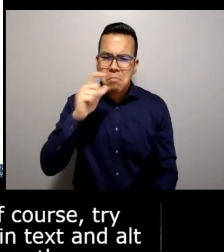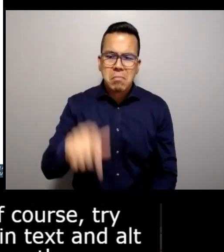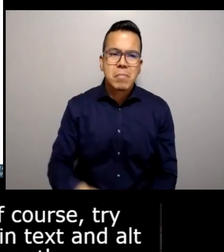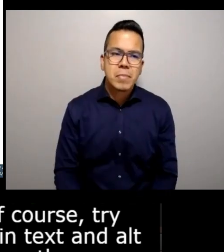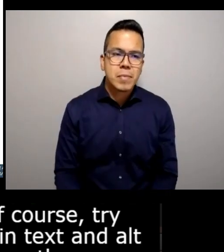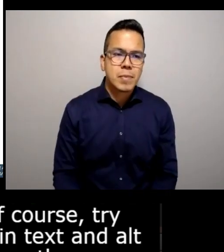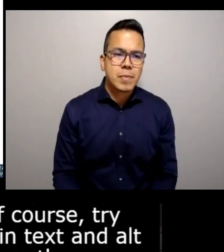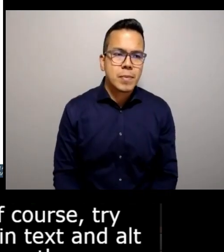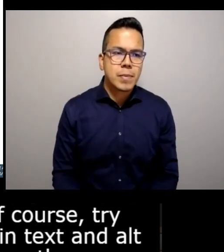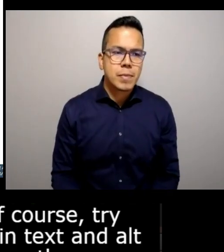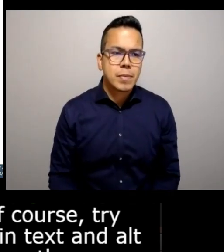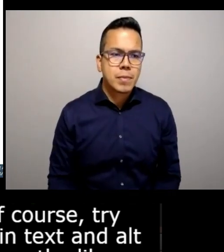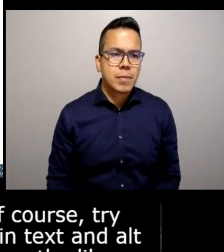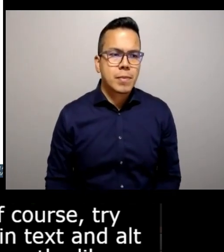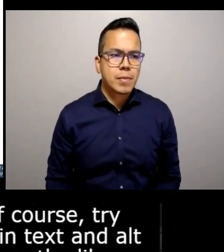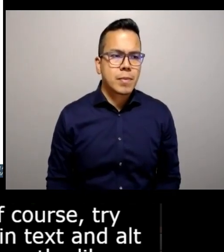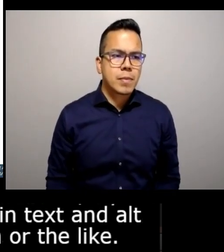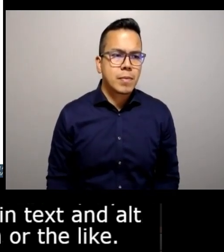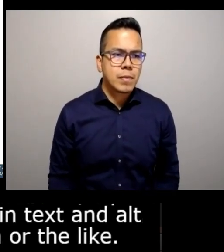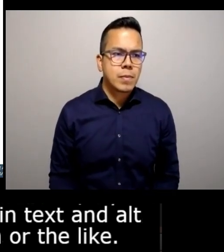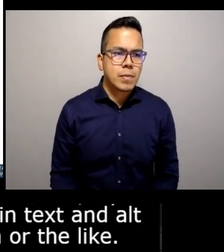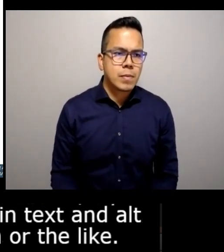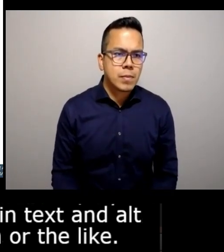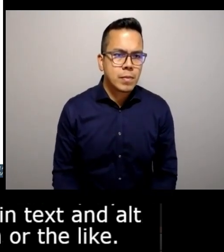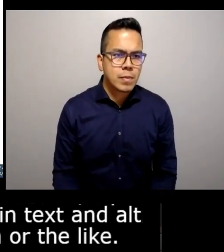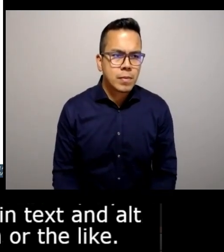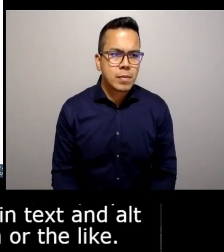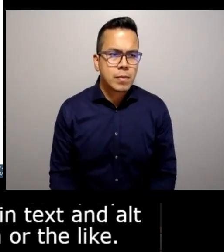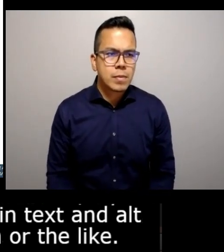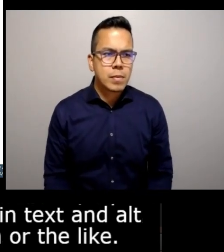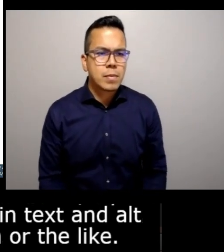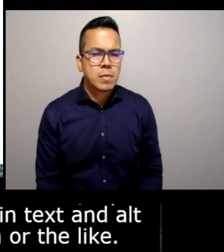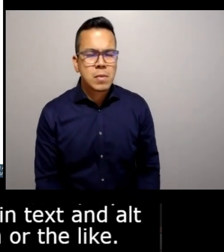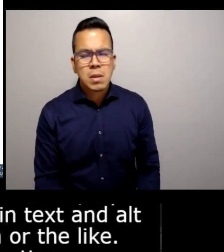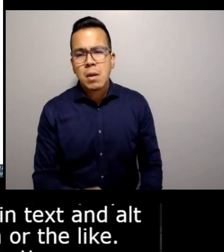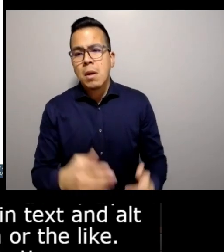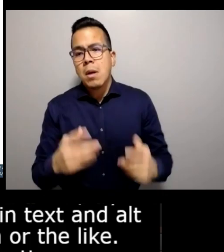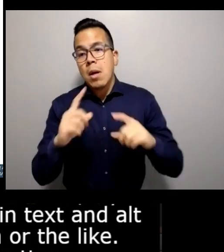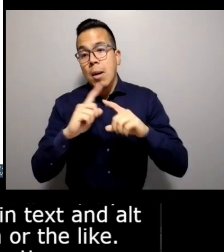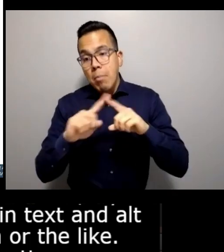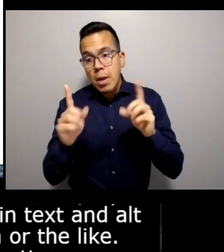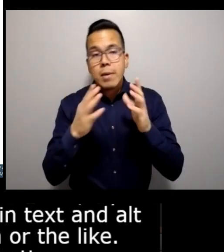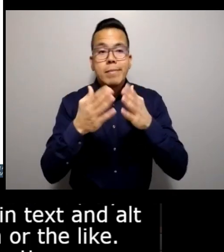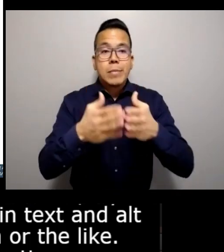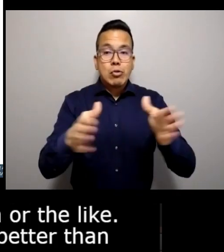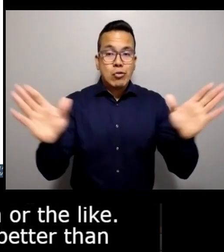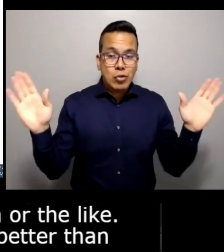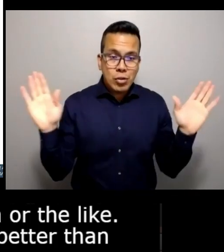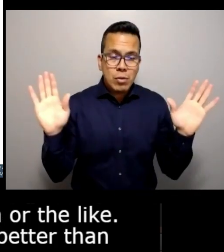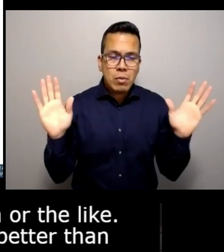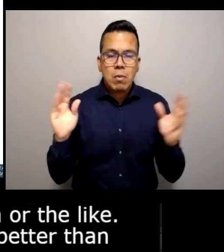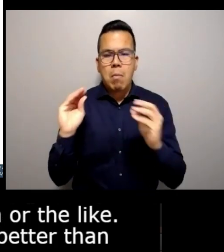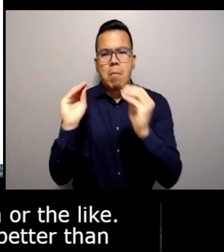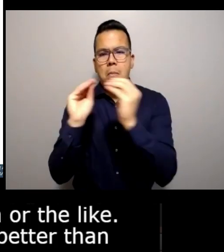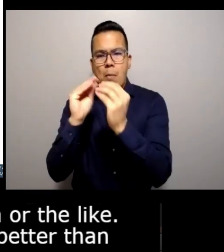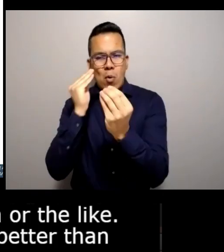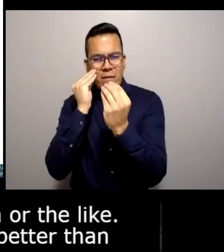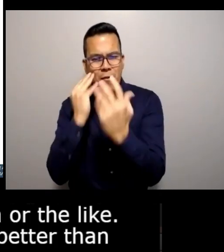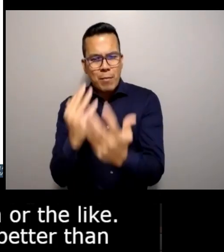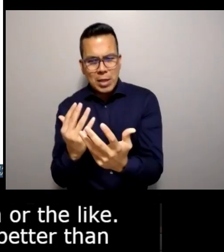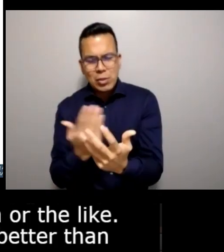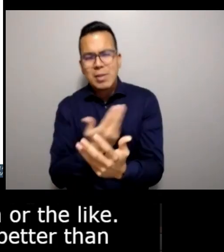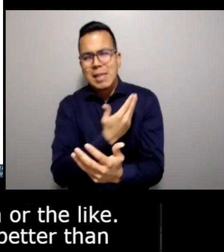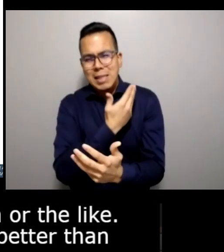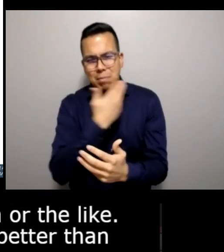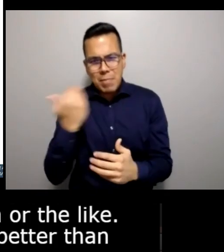But again, generally speaking, more information is better than less, as long as you stay concise and